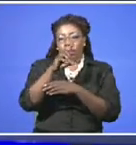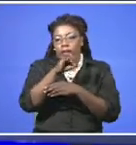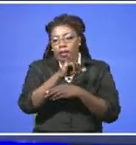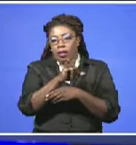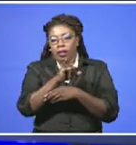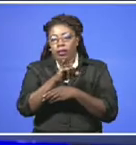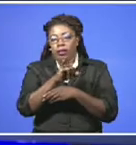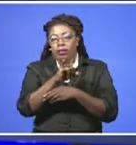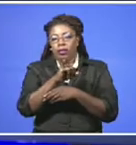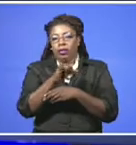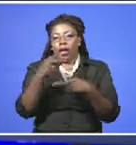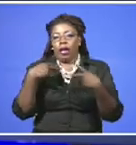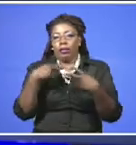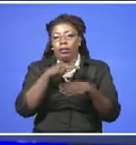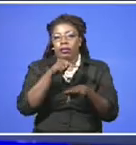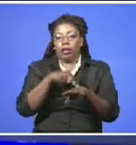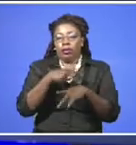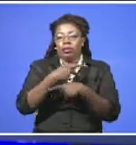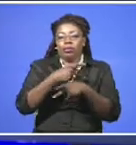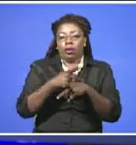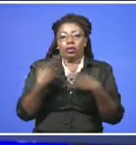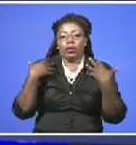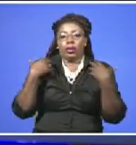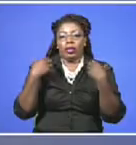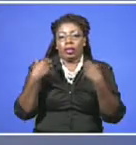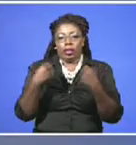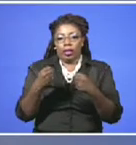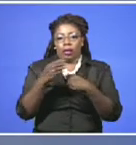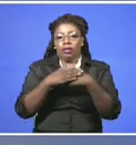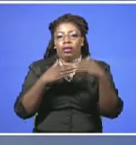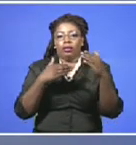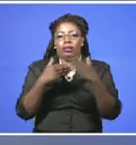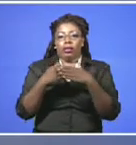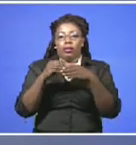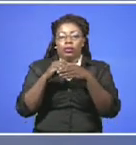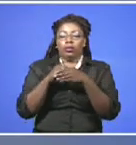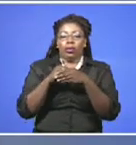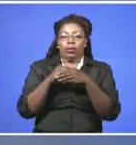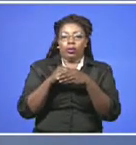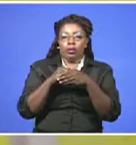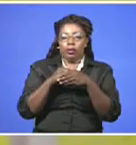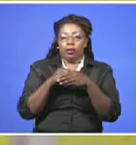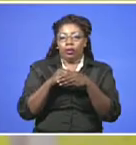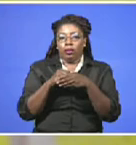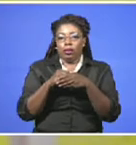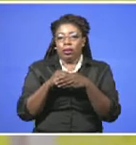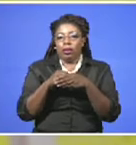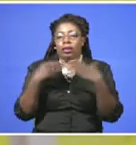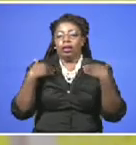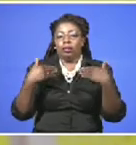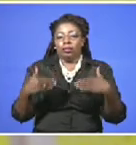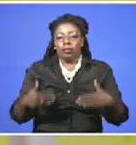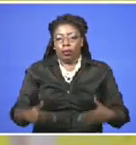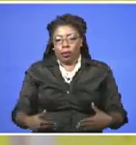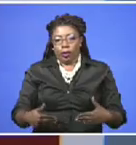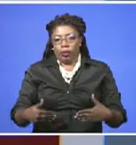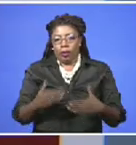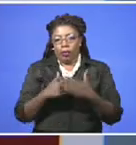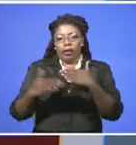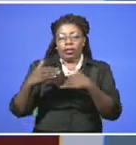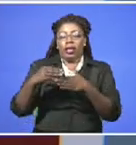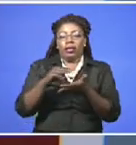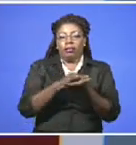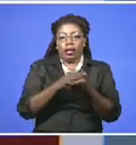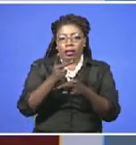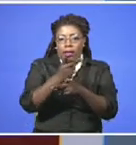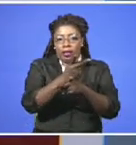sells a line of natural products that help to heal, rebuild, restore, and maintain the body, believing that despite advancements in medical